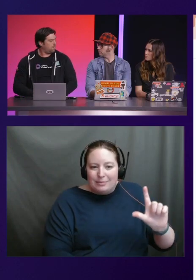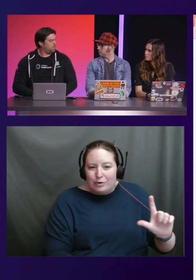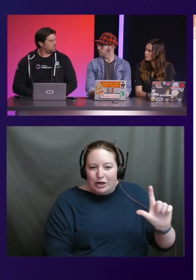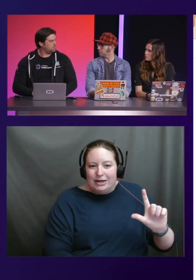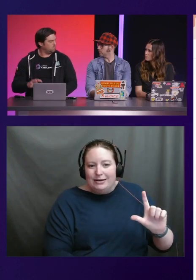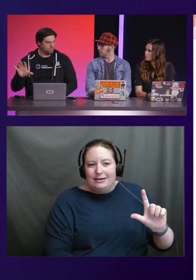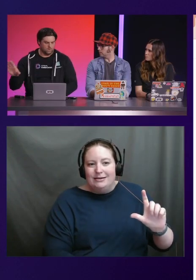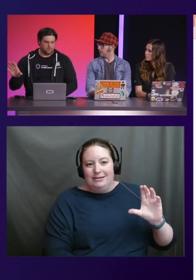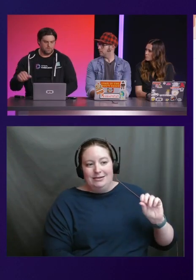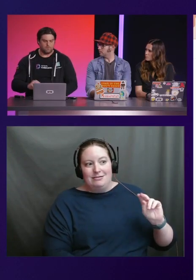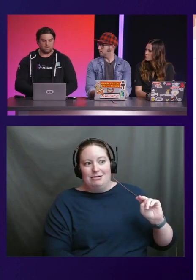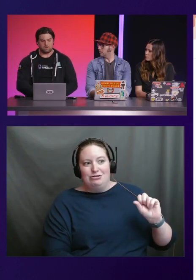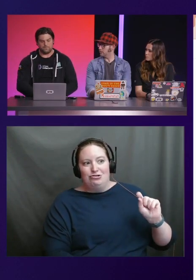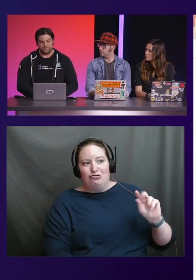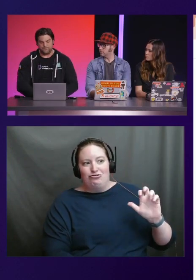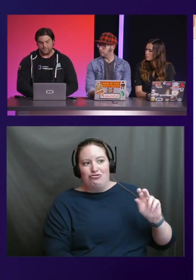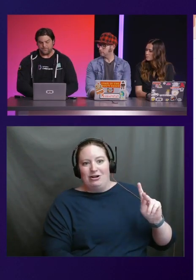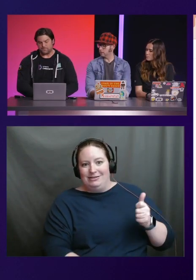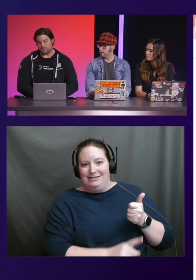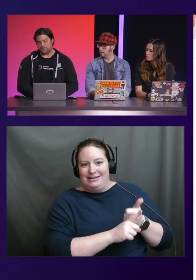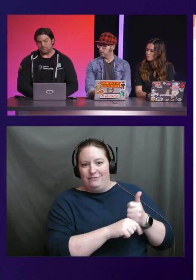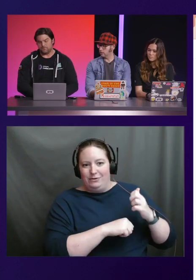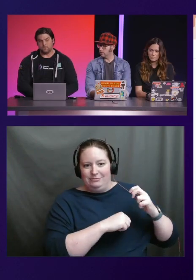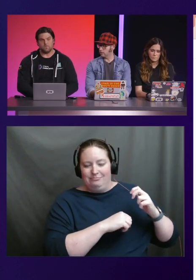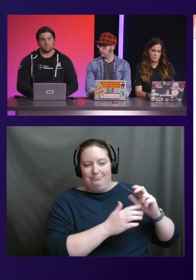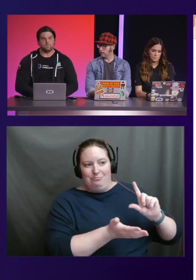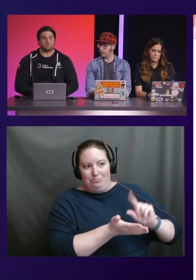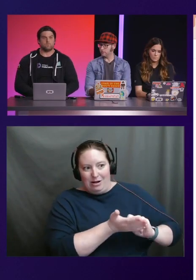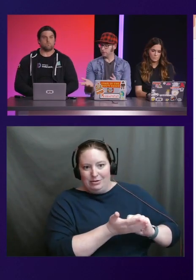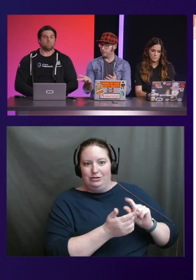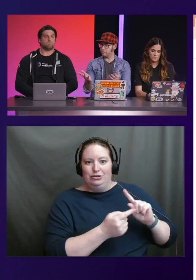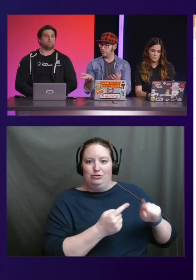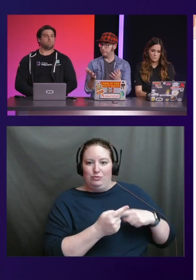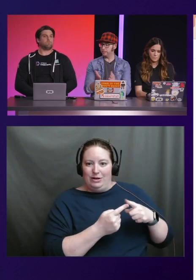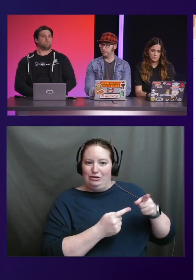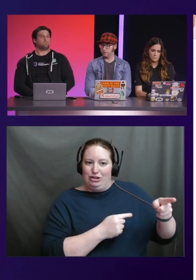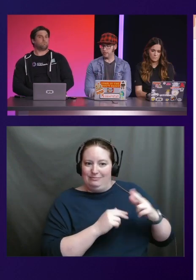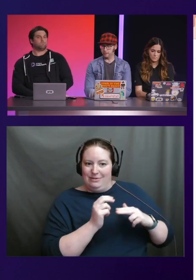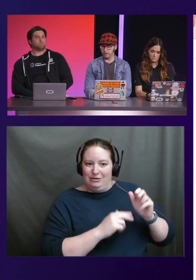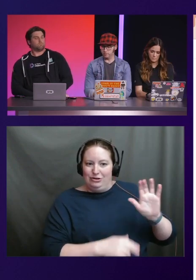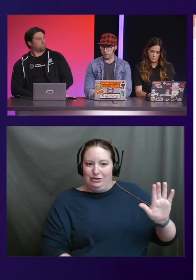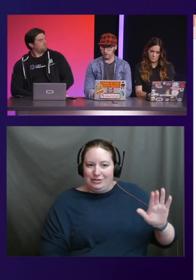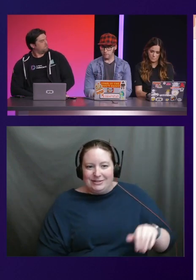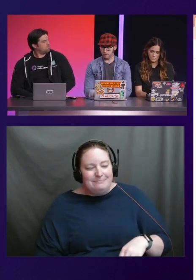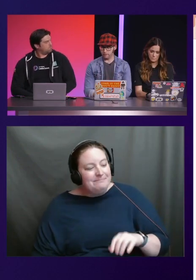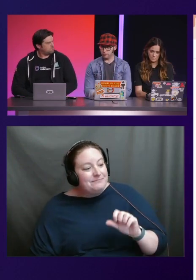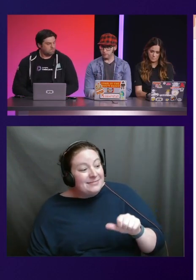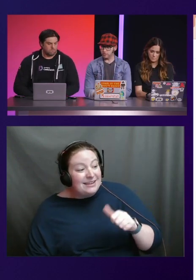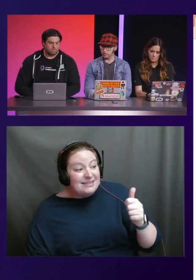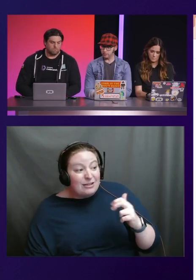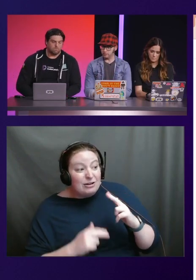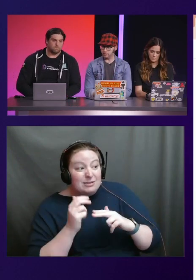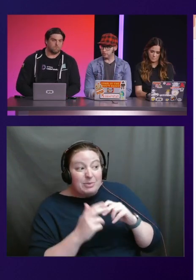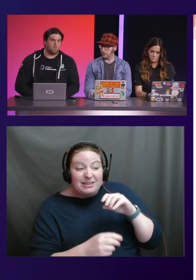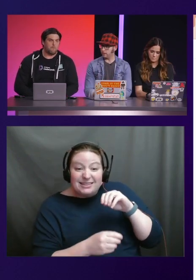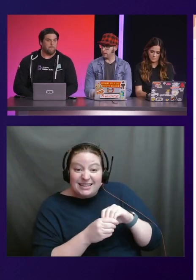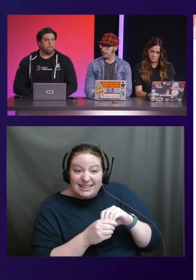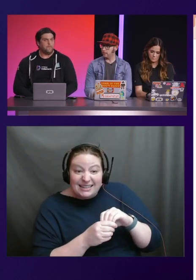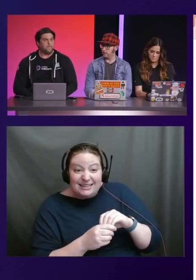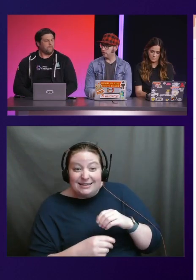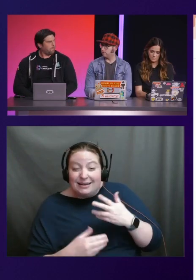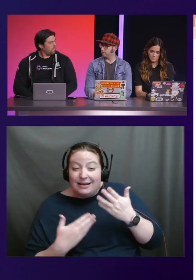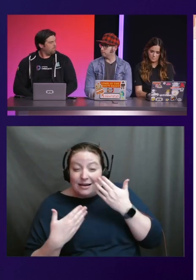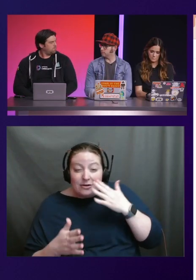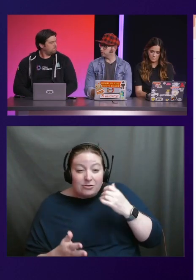construct got published to when she built hers. Nice. And that was one of the things built in too that I don't know if we talked about this or not